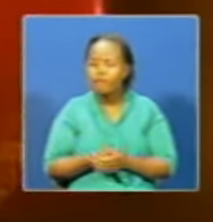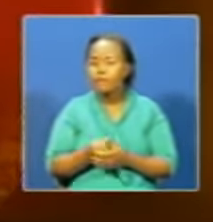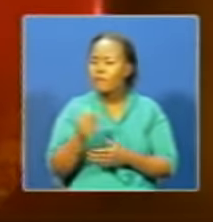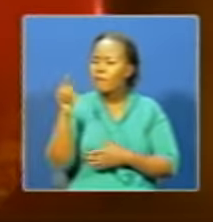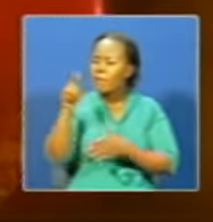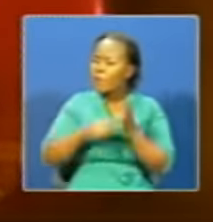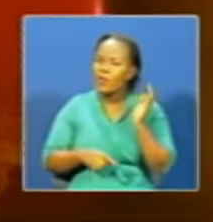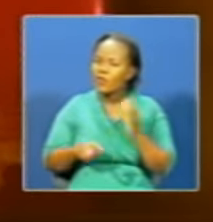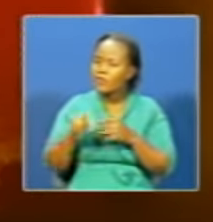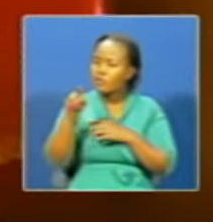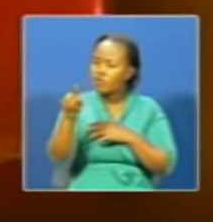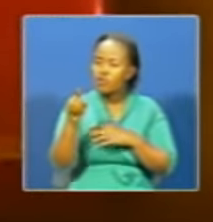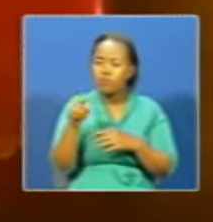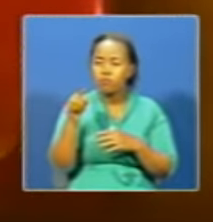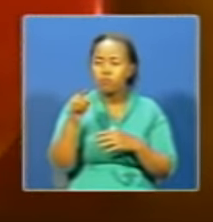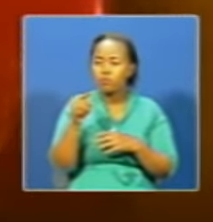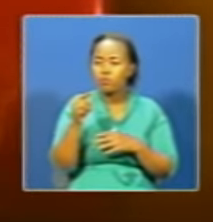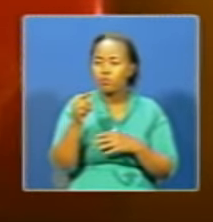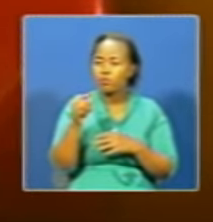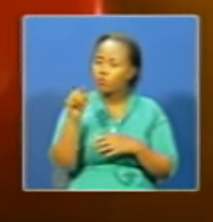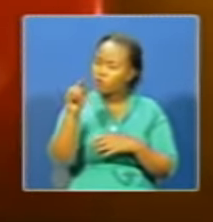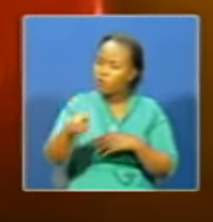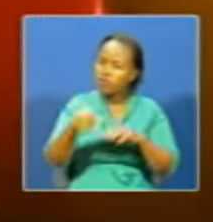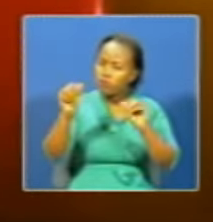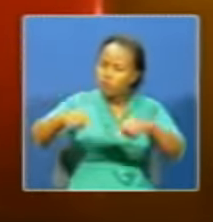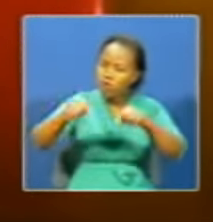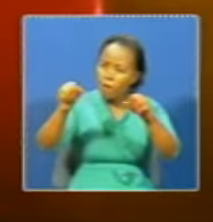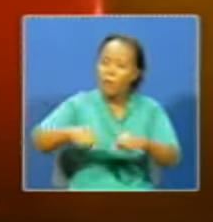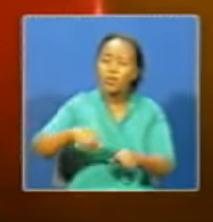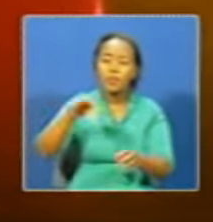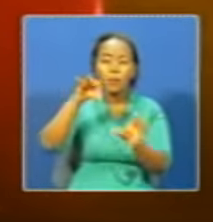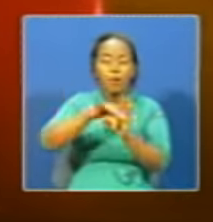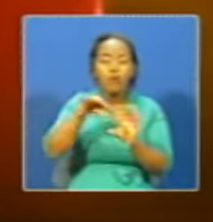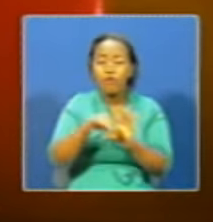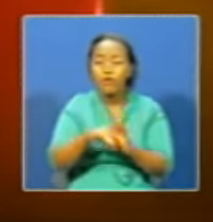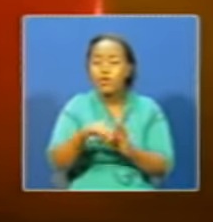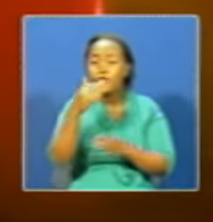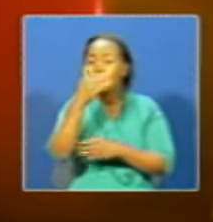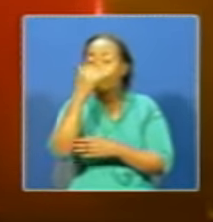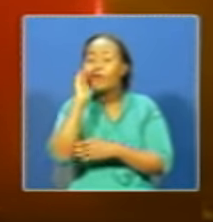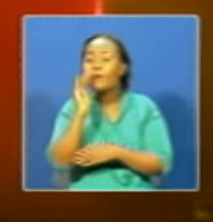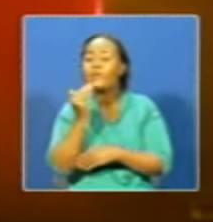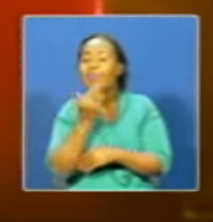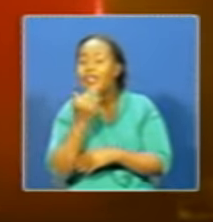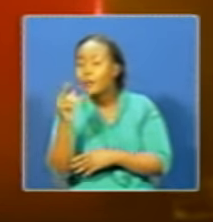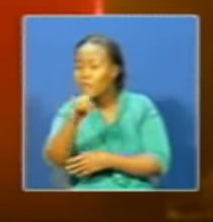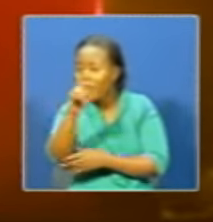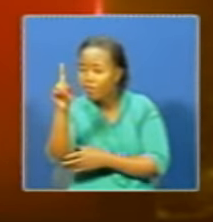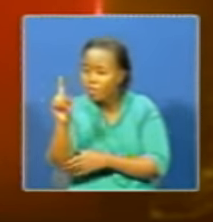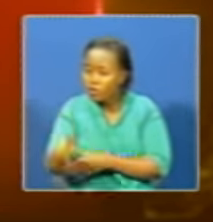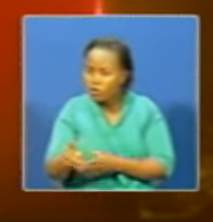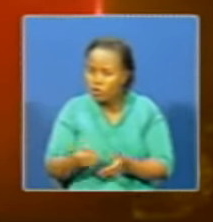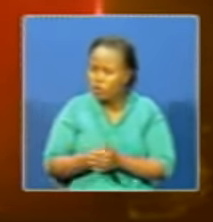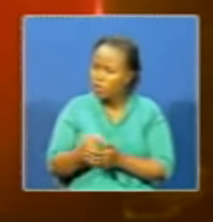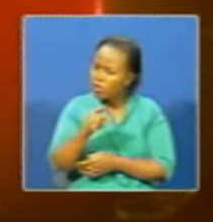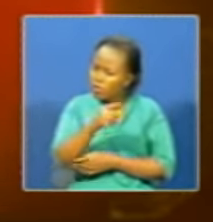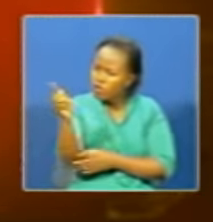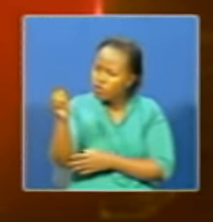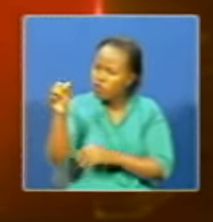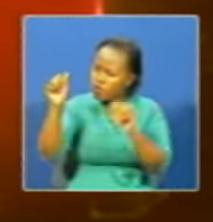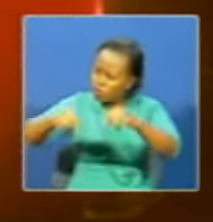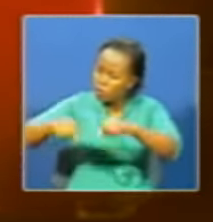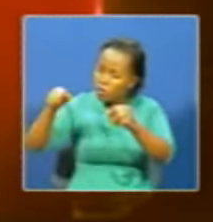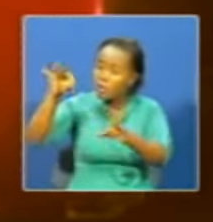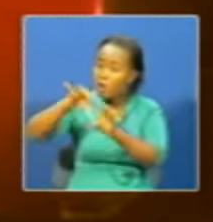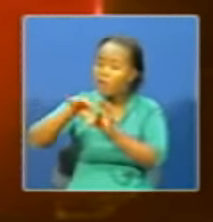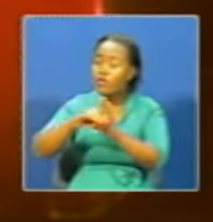vote? Would you vote for Musalia Mudavadi? Would you vote for Musalia Mudavadi as the